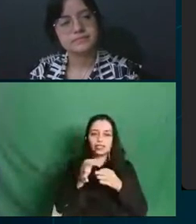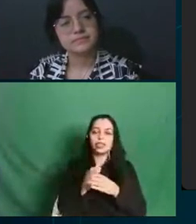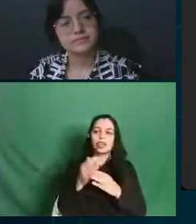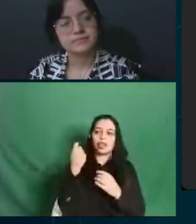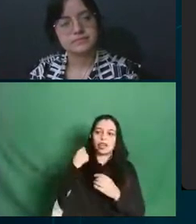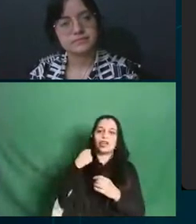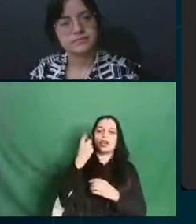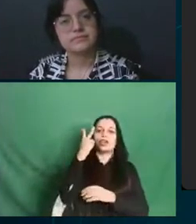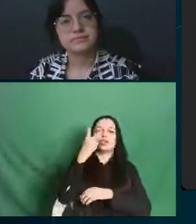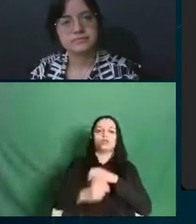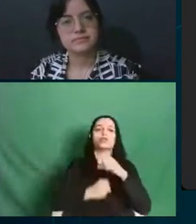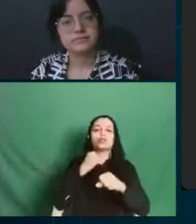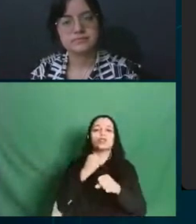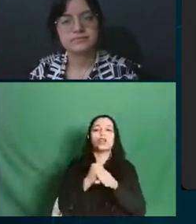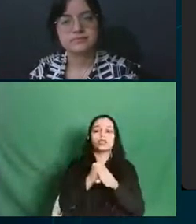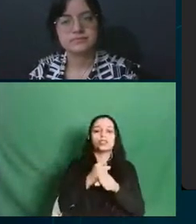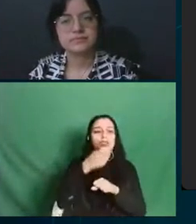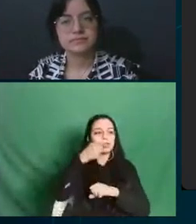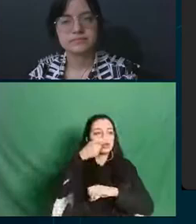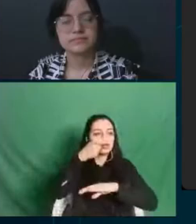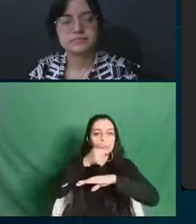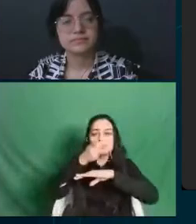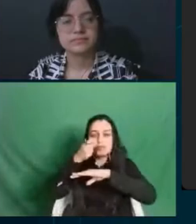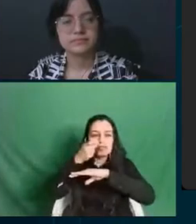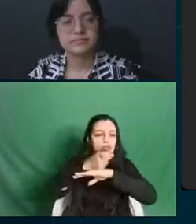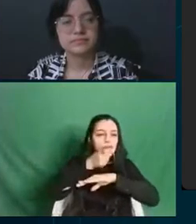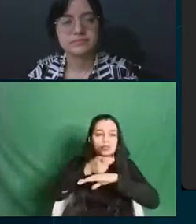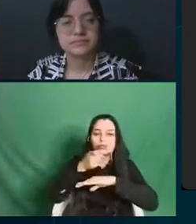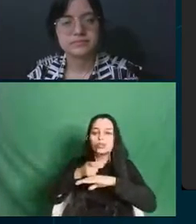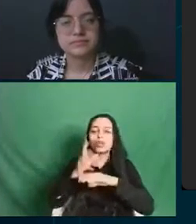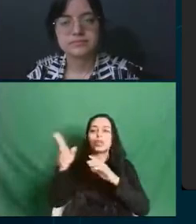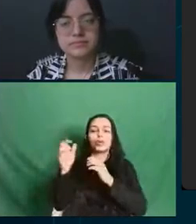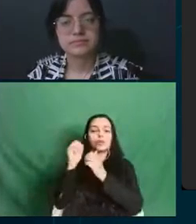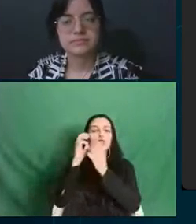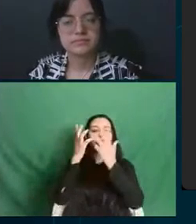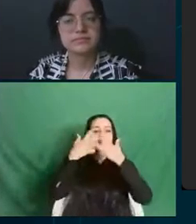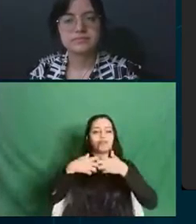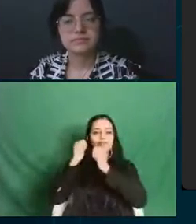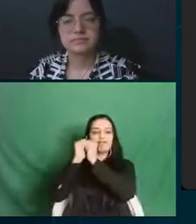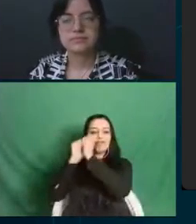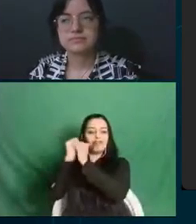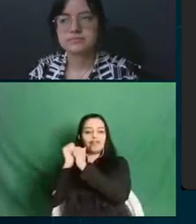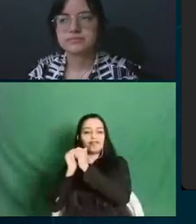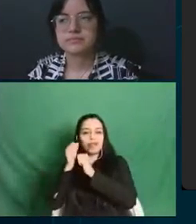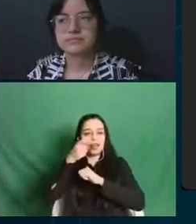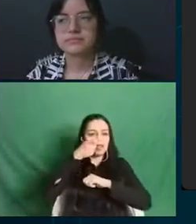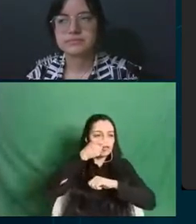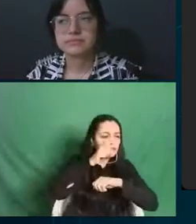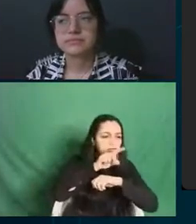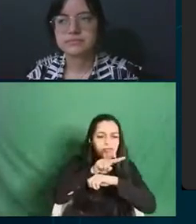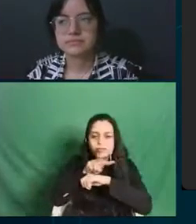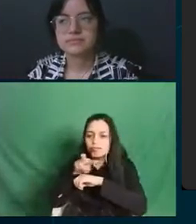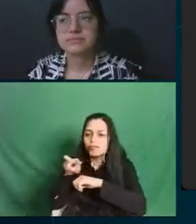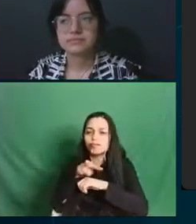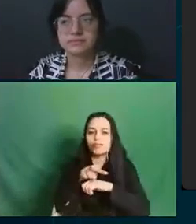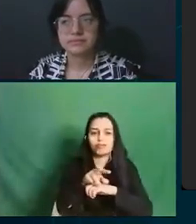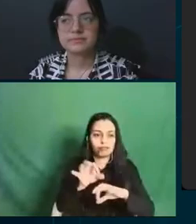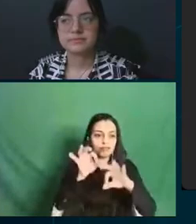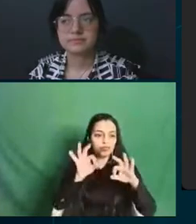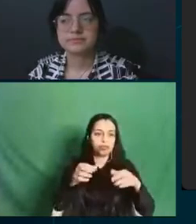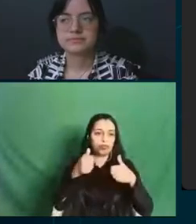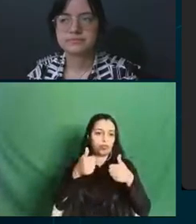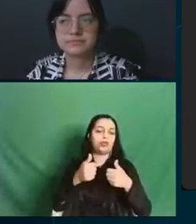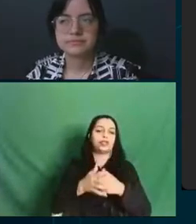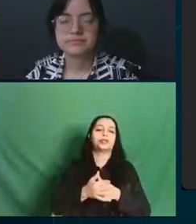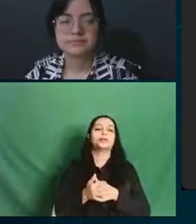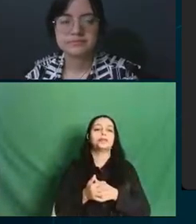full automation, meaning that the latest tournaments, at least in the early rounds, are running without any line judges at all. And all of